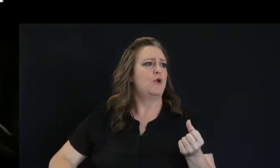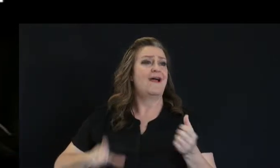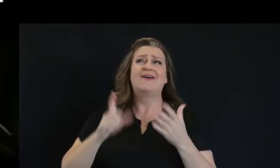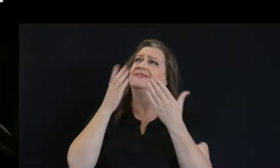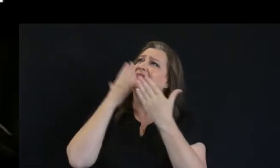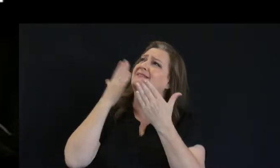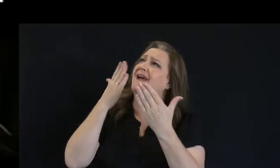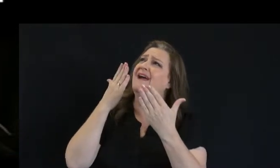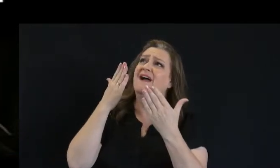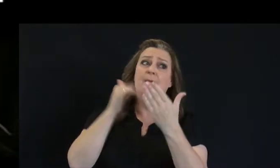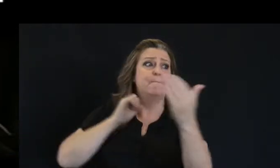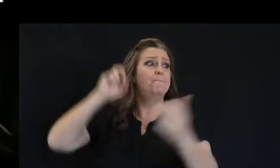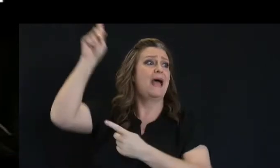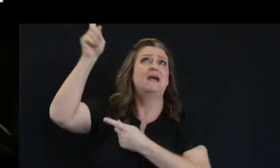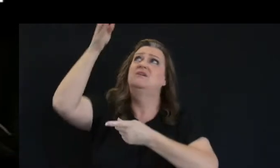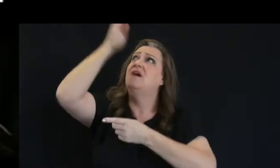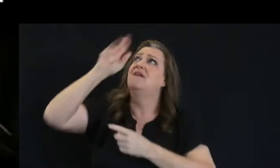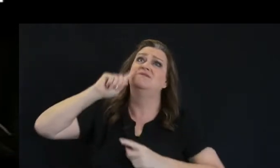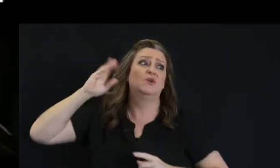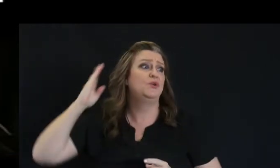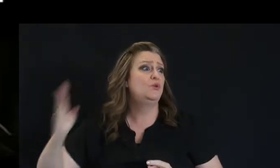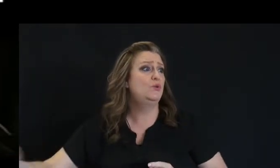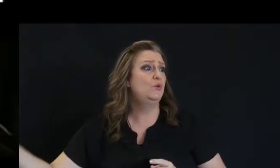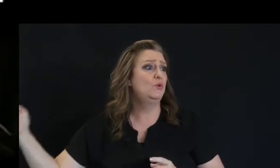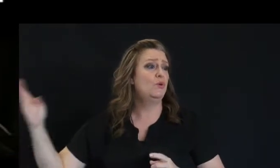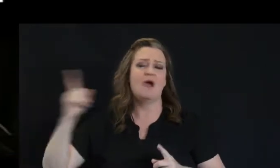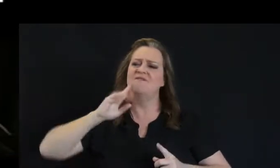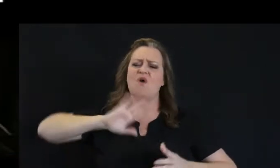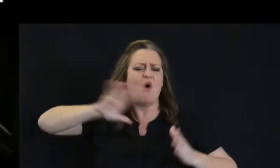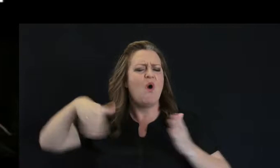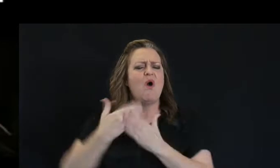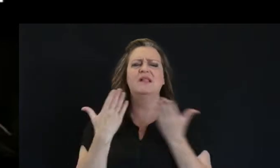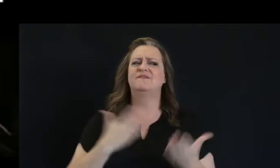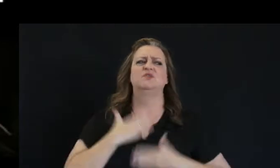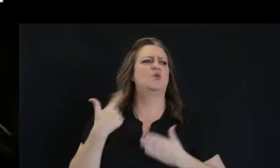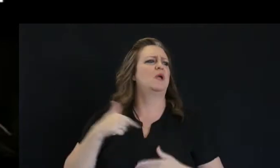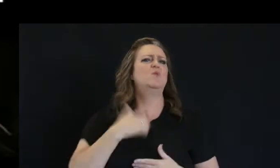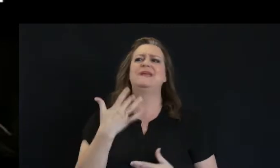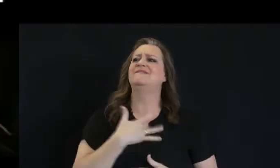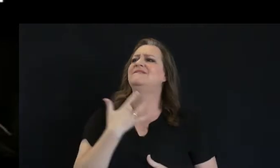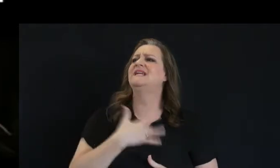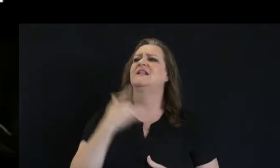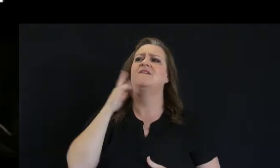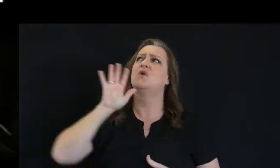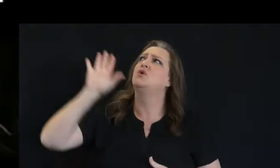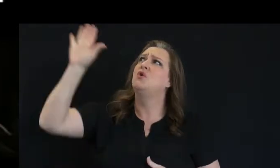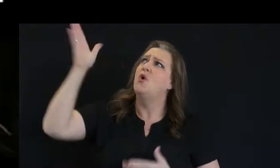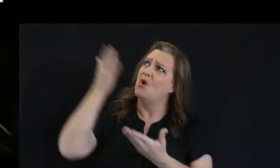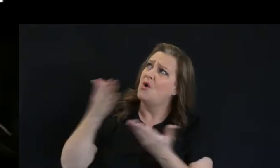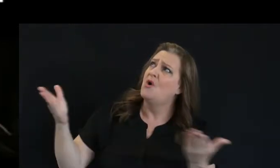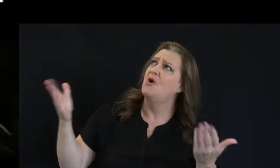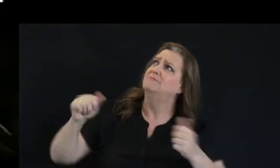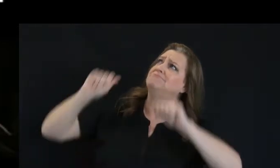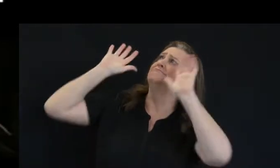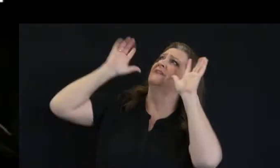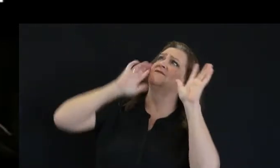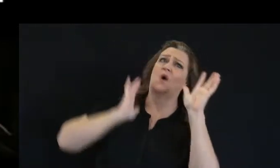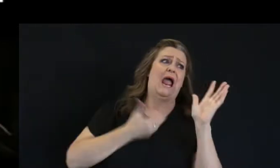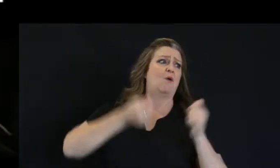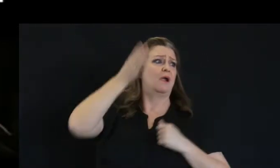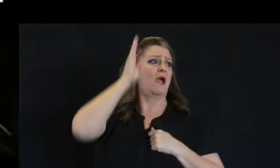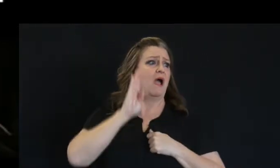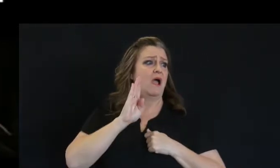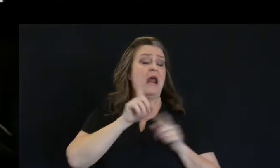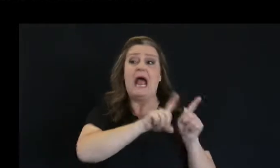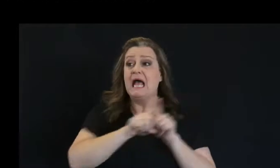thanksgiving can we return to God for you, for all the joy that we feel for your sake before our God, as